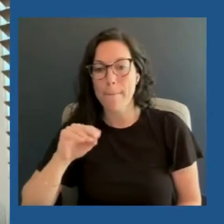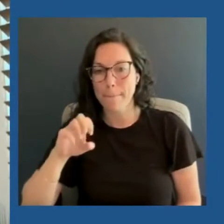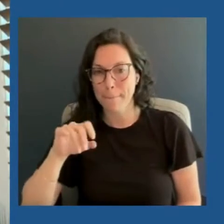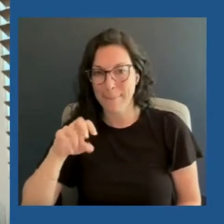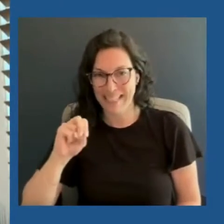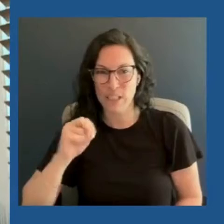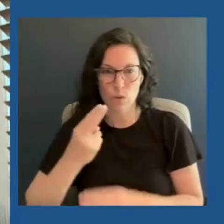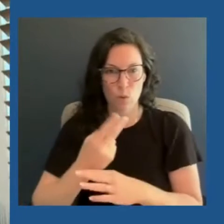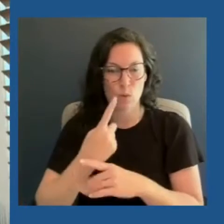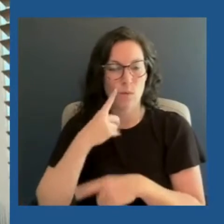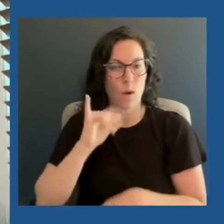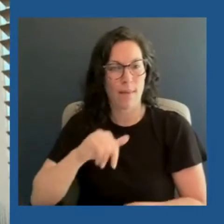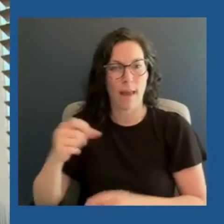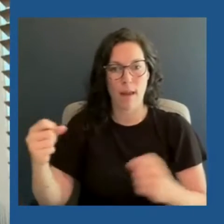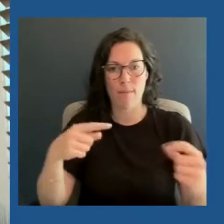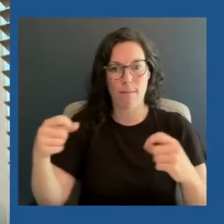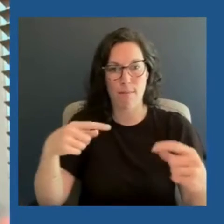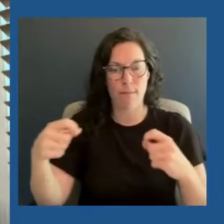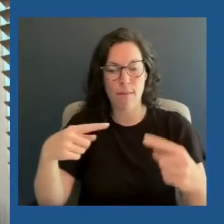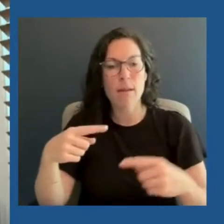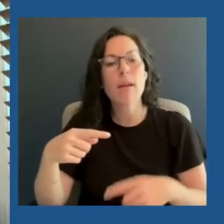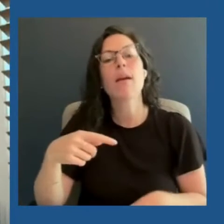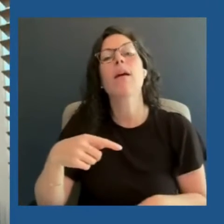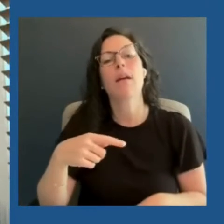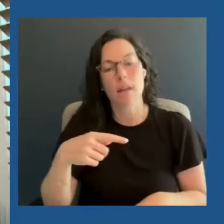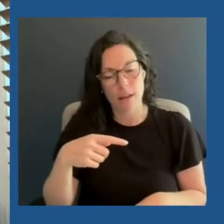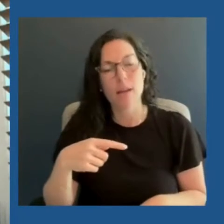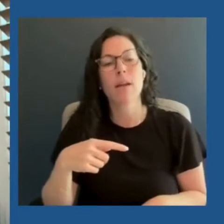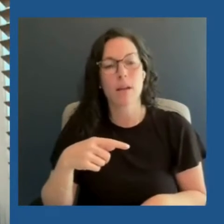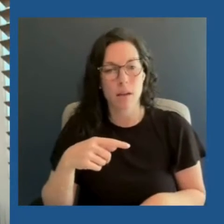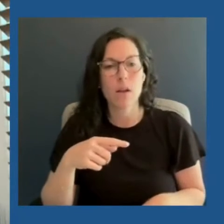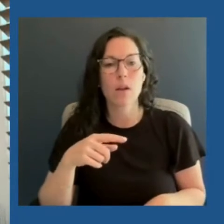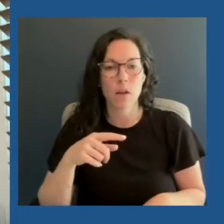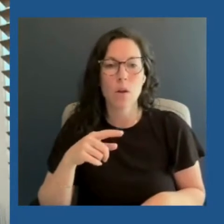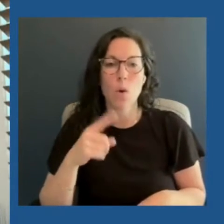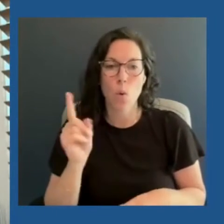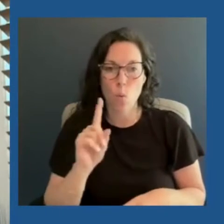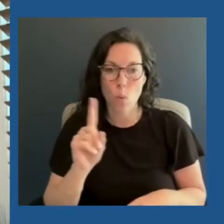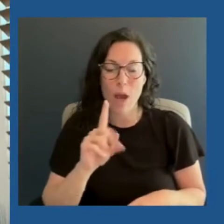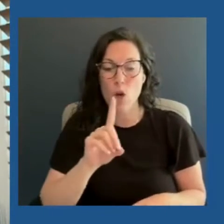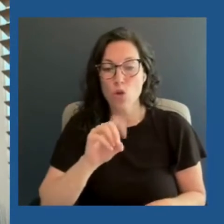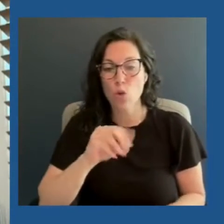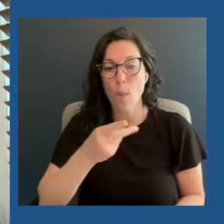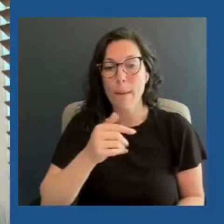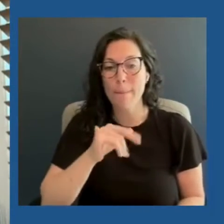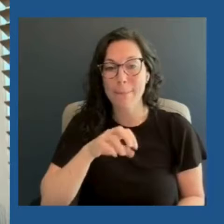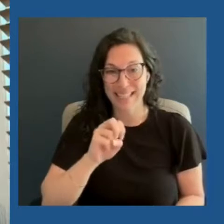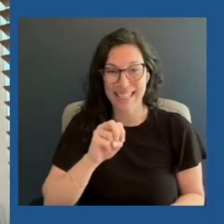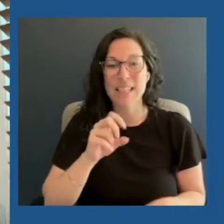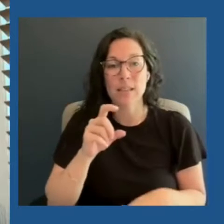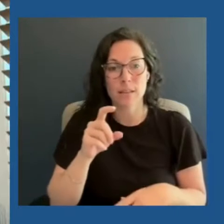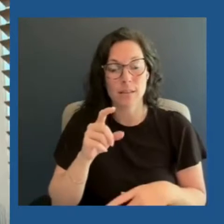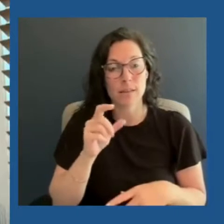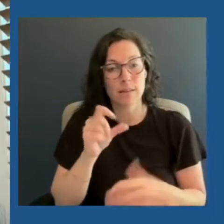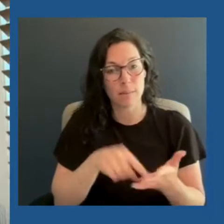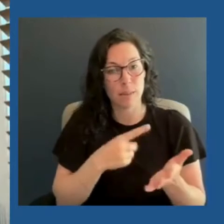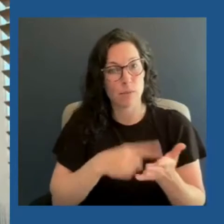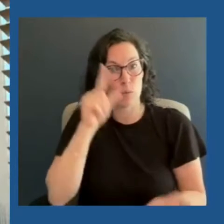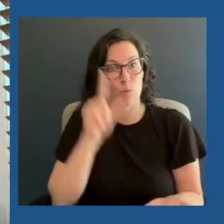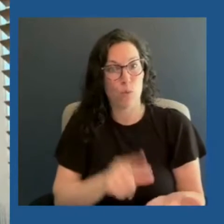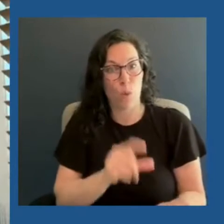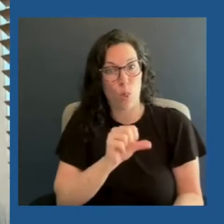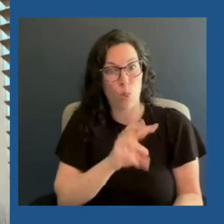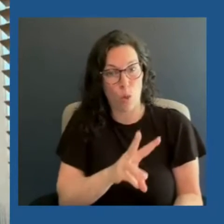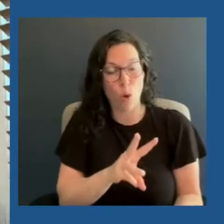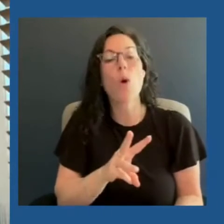certain neurological disorders where dopamine is too low, and Parkinson's is one of those.